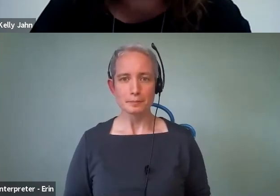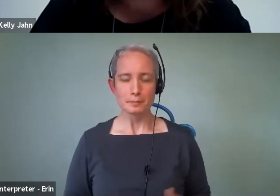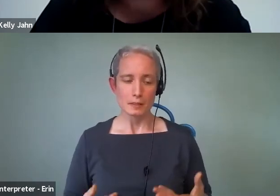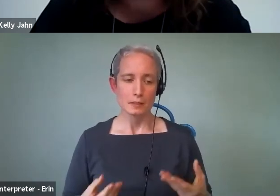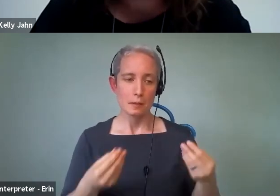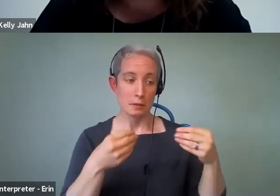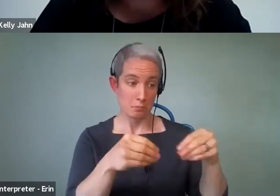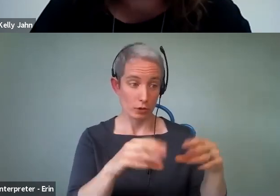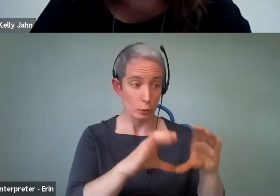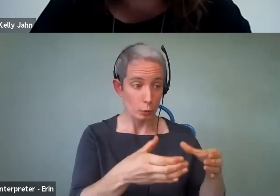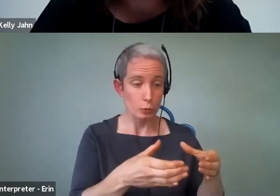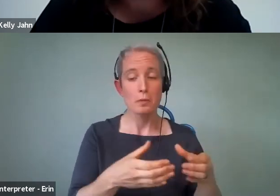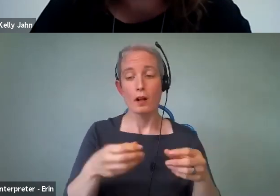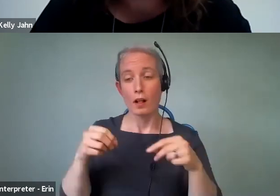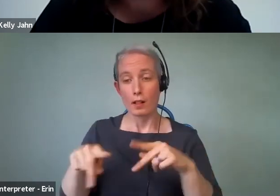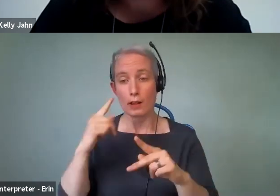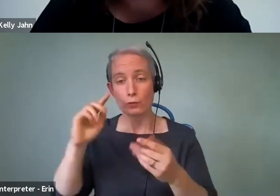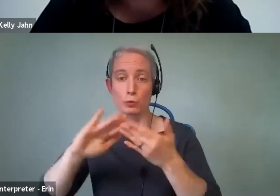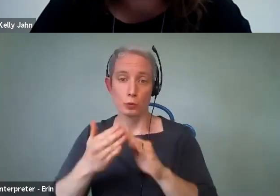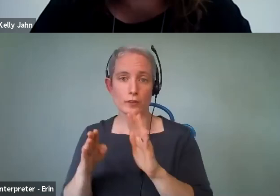community development for them. Great.